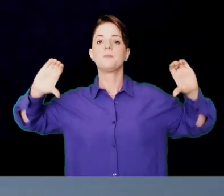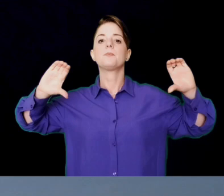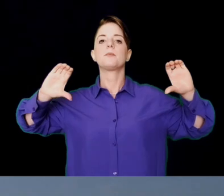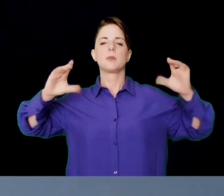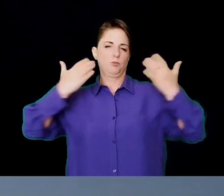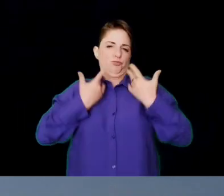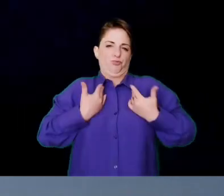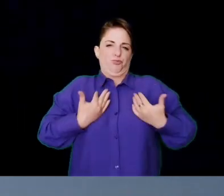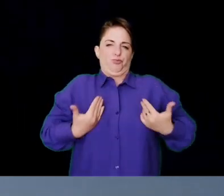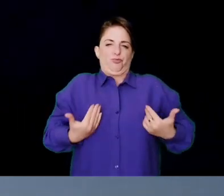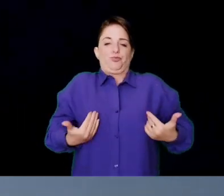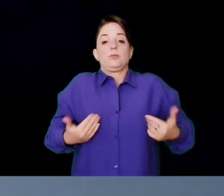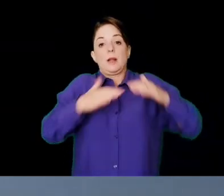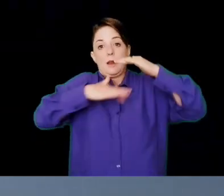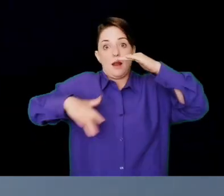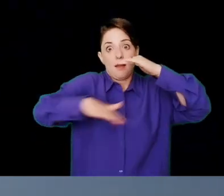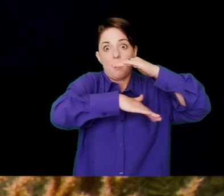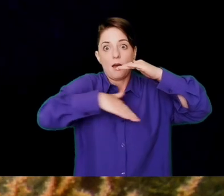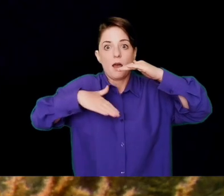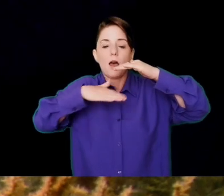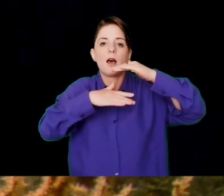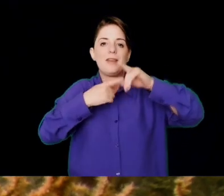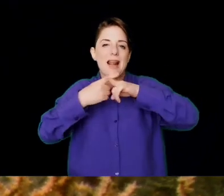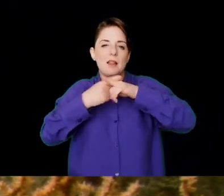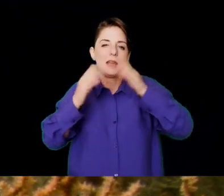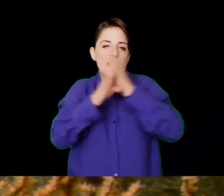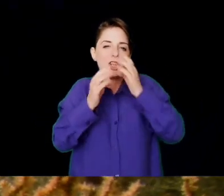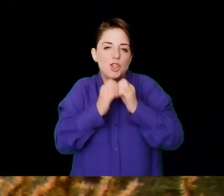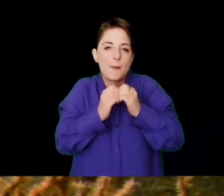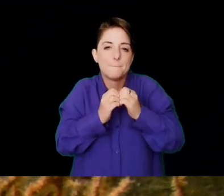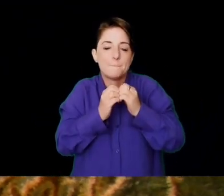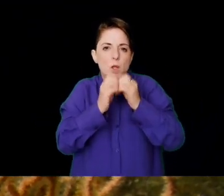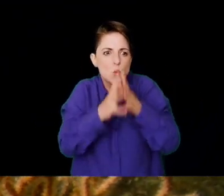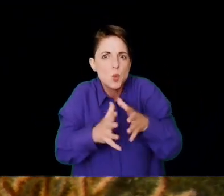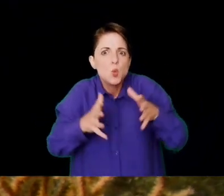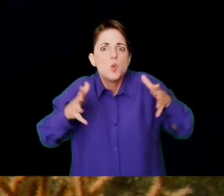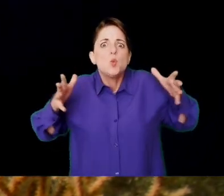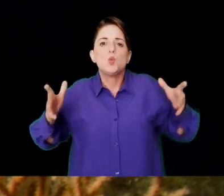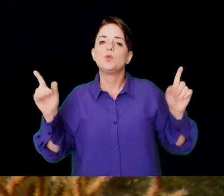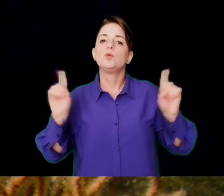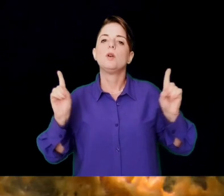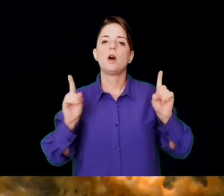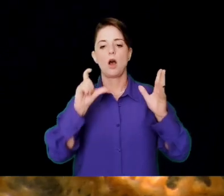seabed contained one of England's hidden gems, a huge coral garden.